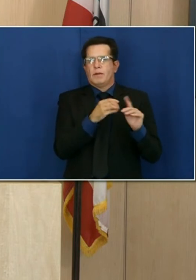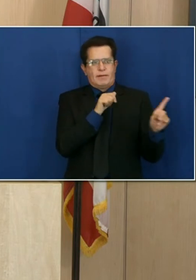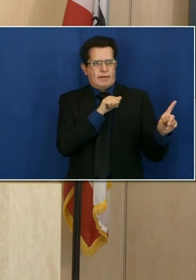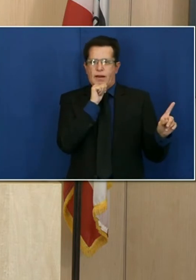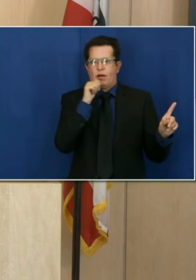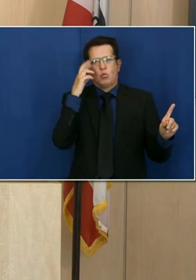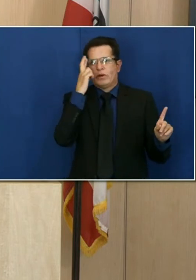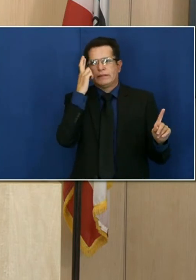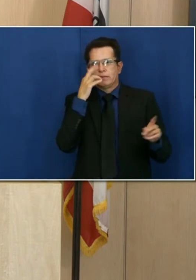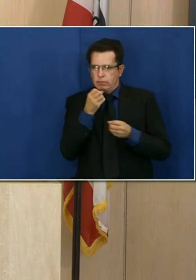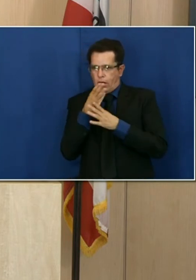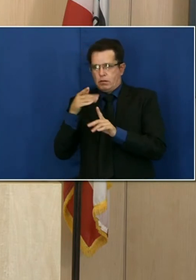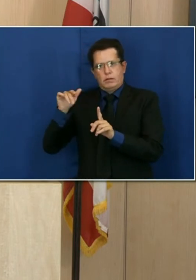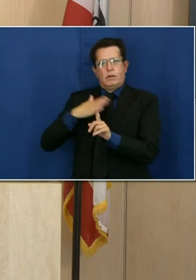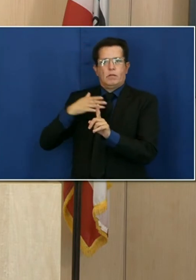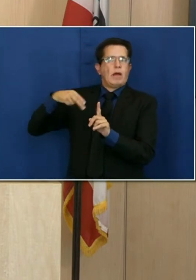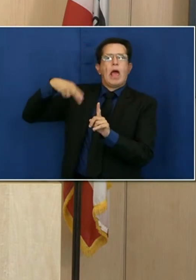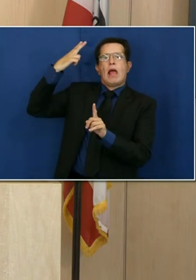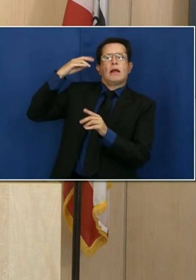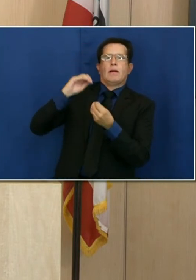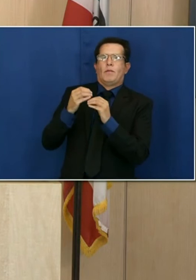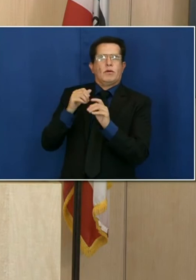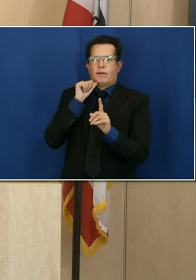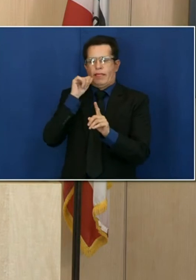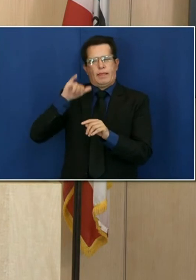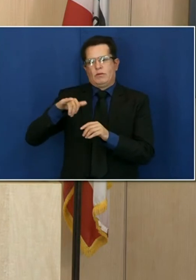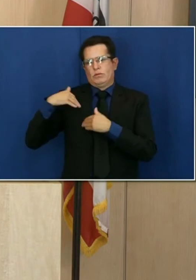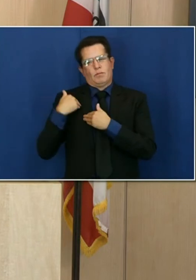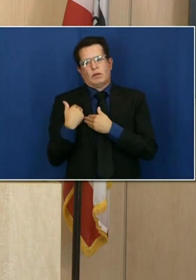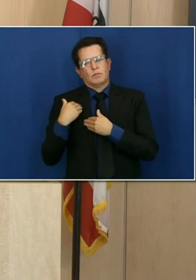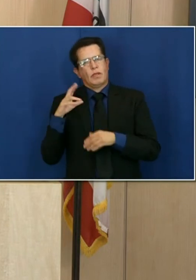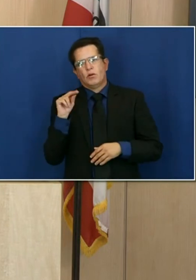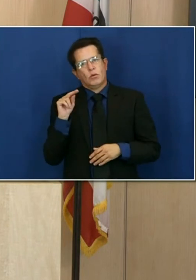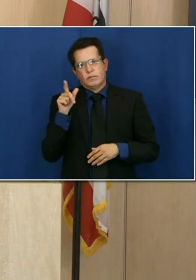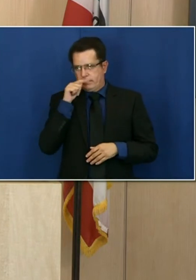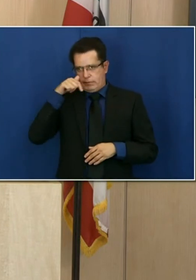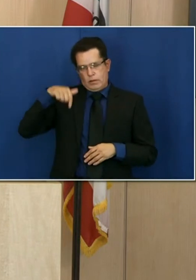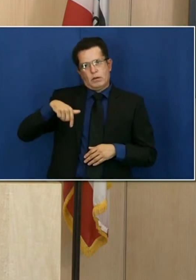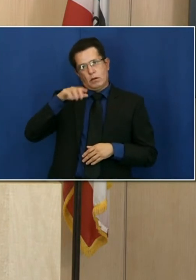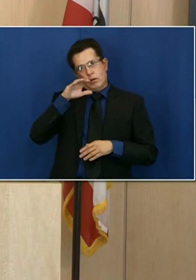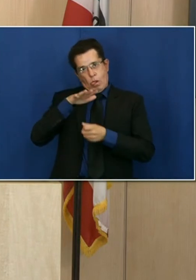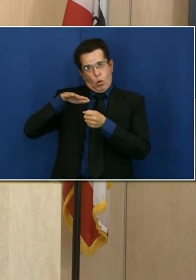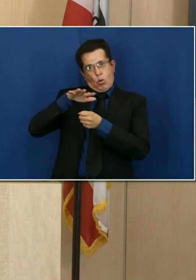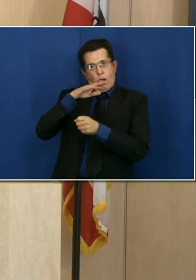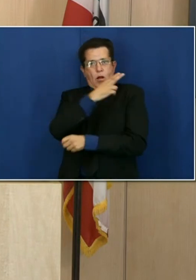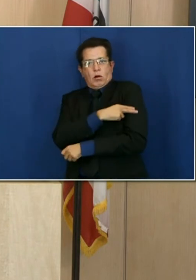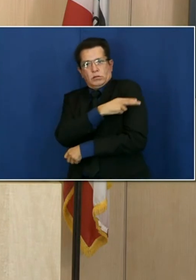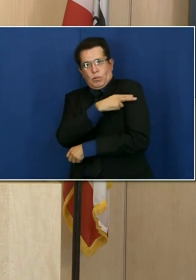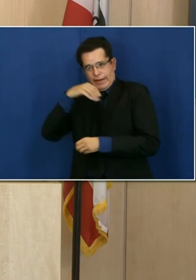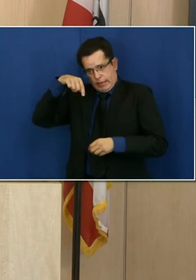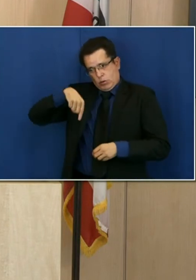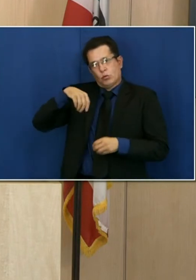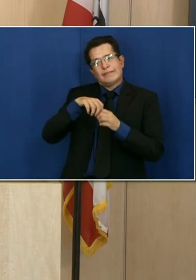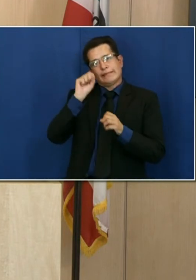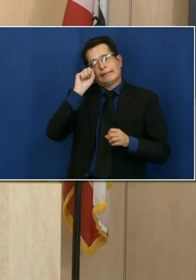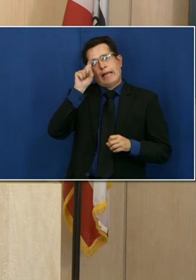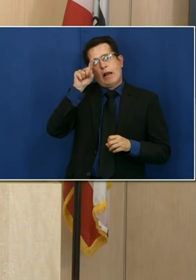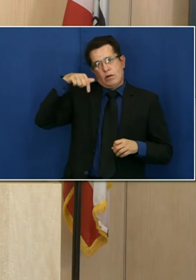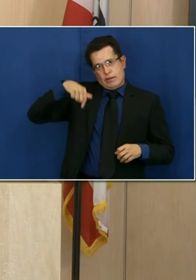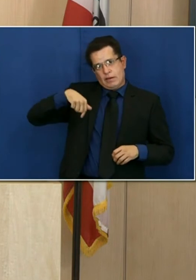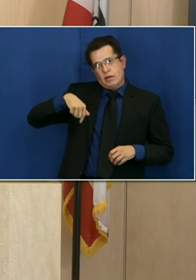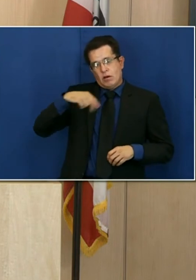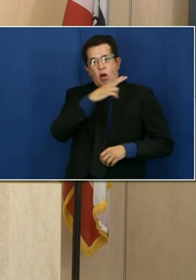or ration numbers that we are seeing locally. Local hospitals have, in San Diego,